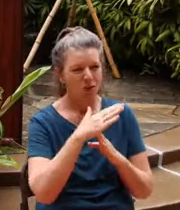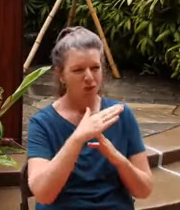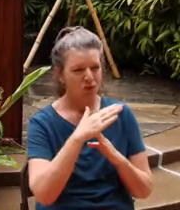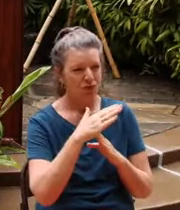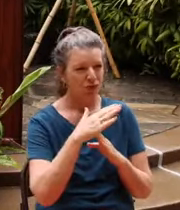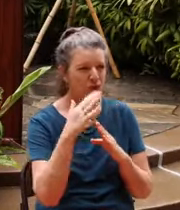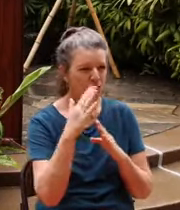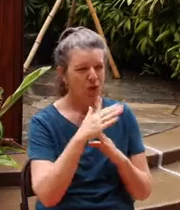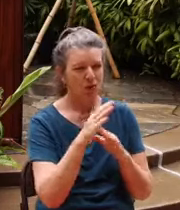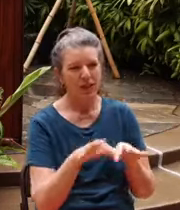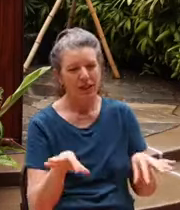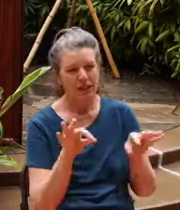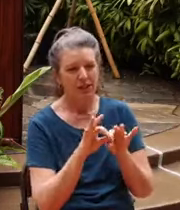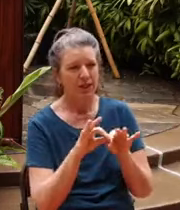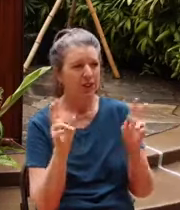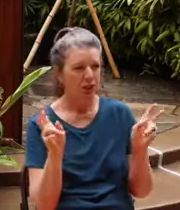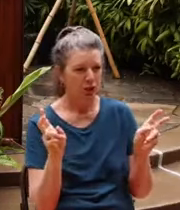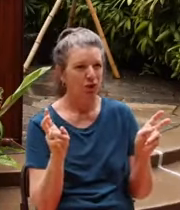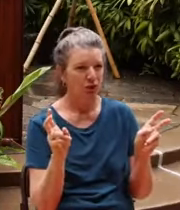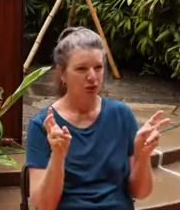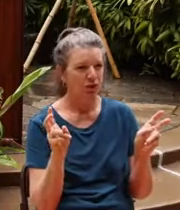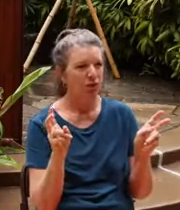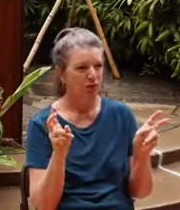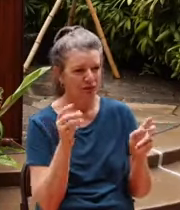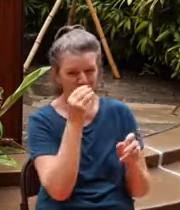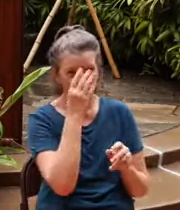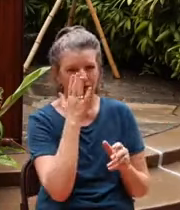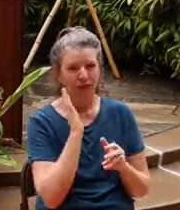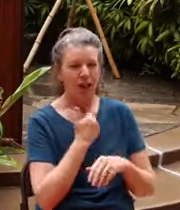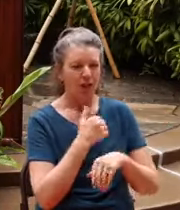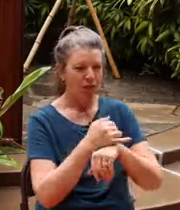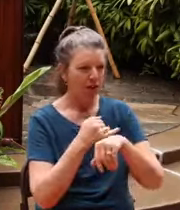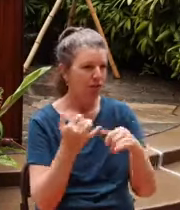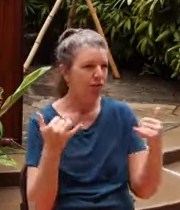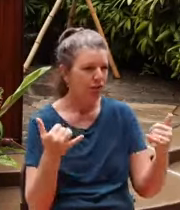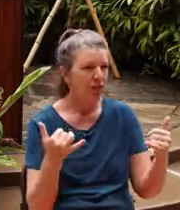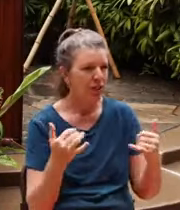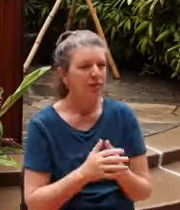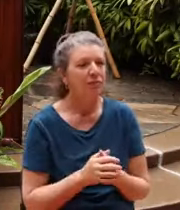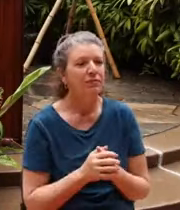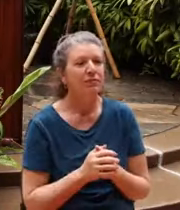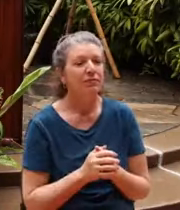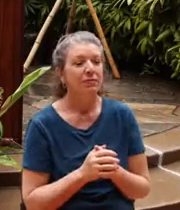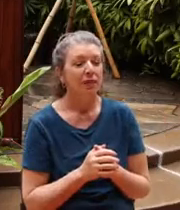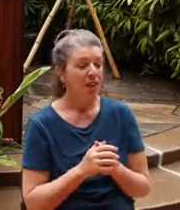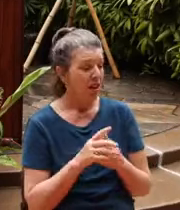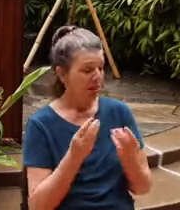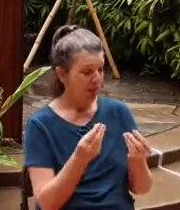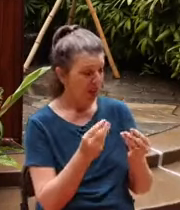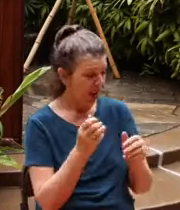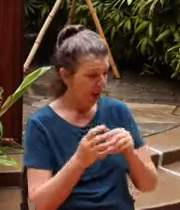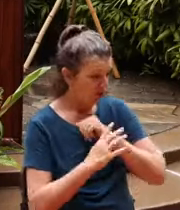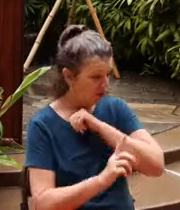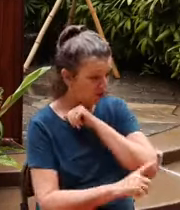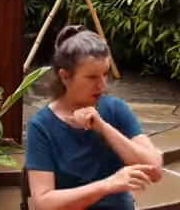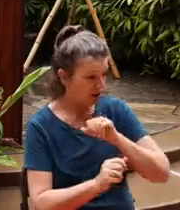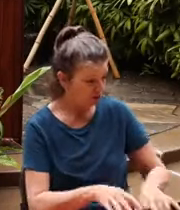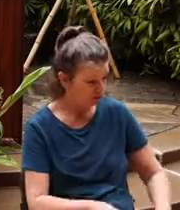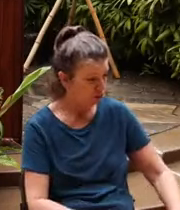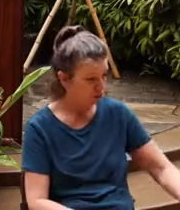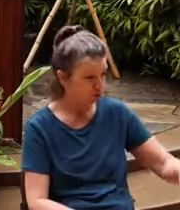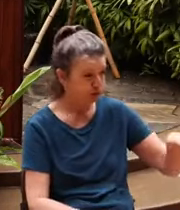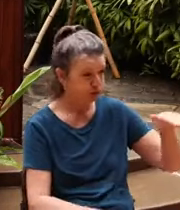the most significant issue facing our island right now. As our landfill nears capacity, we